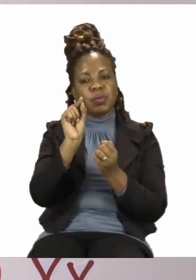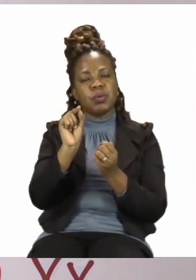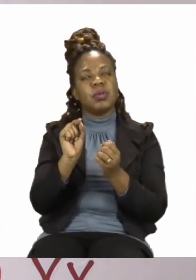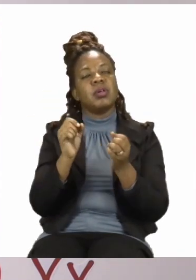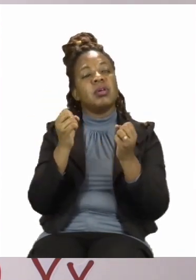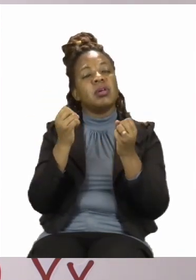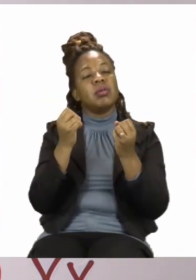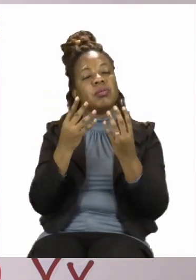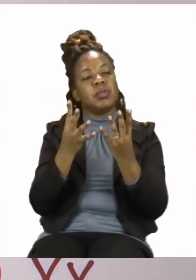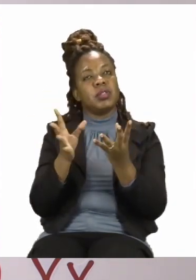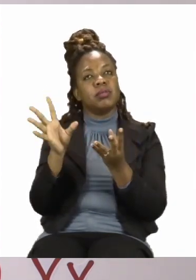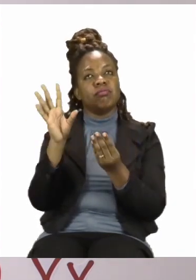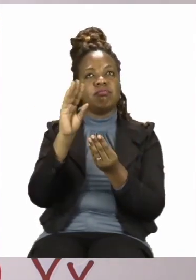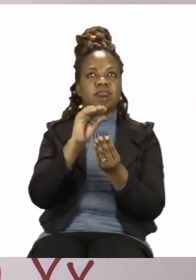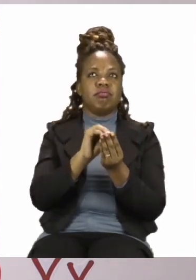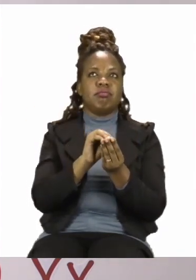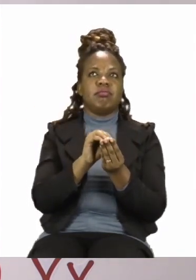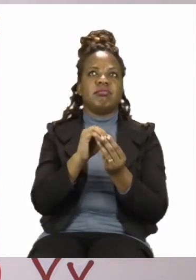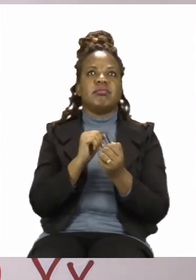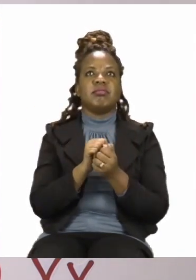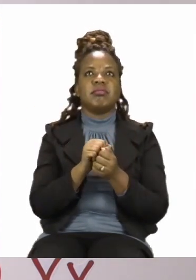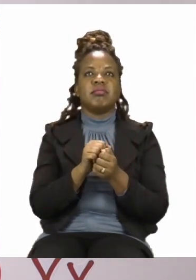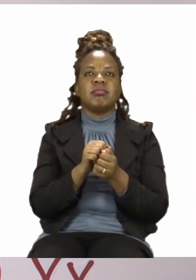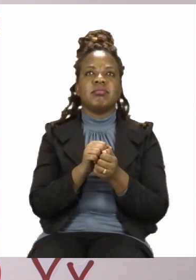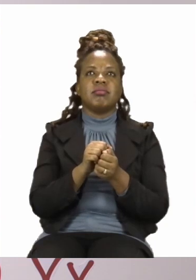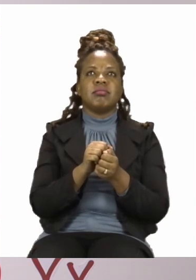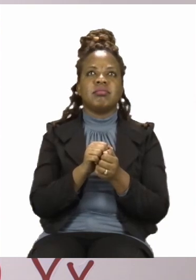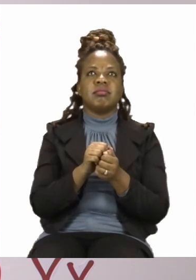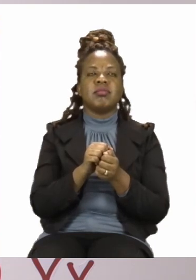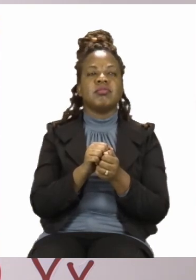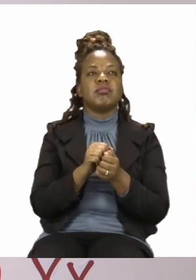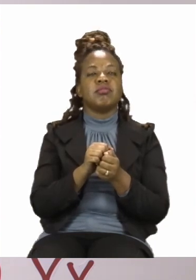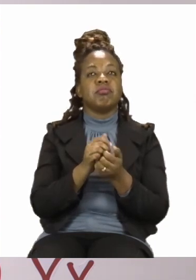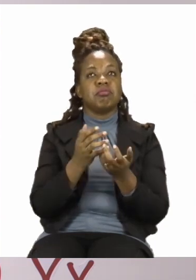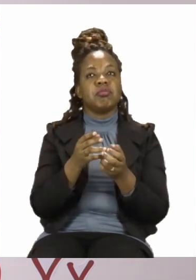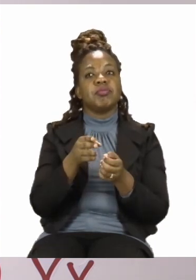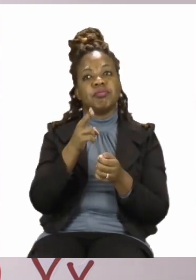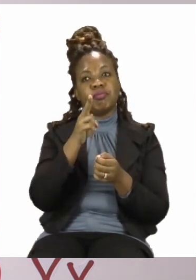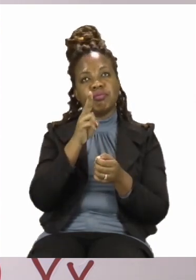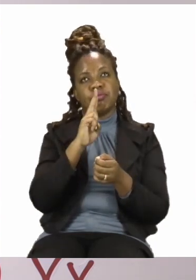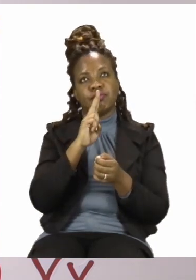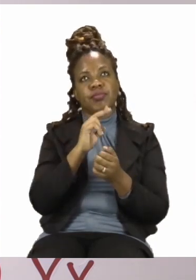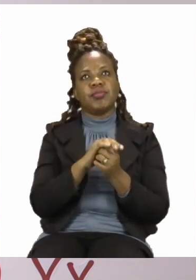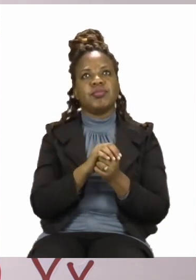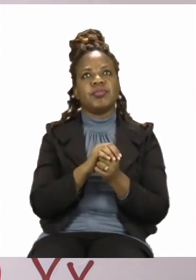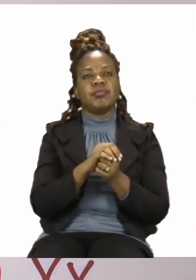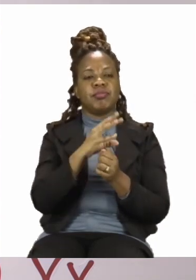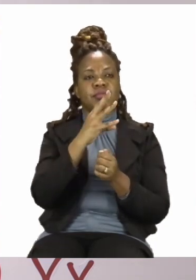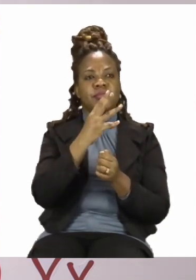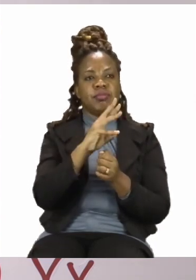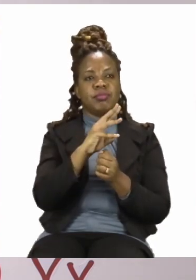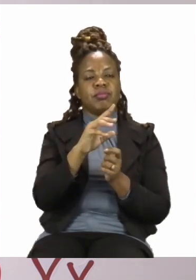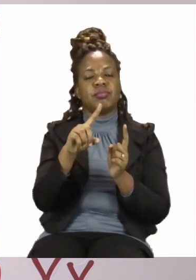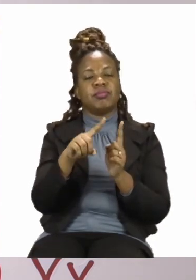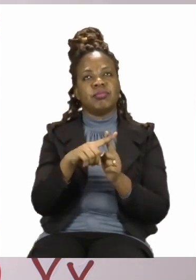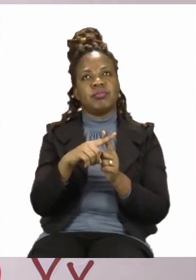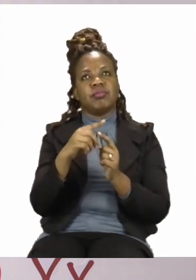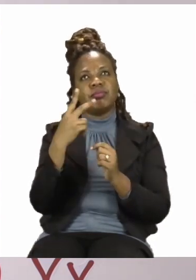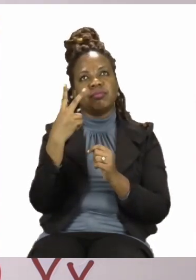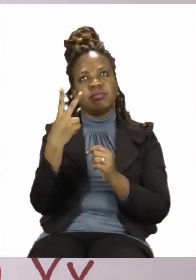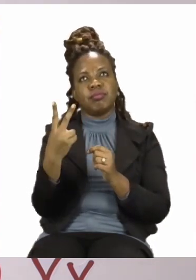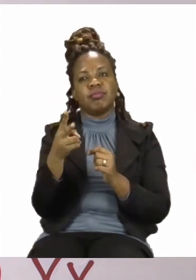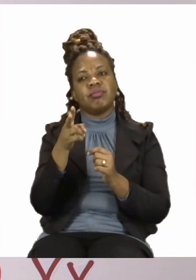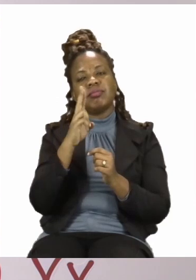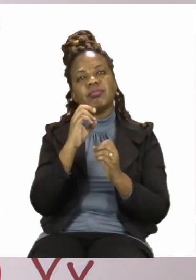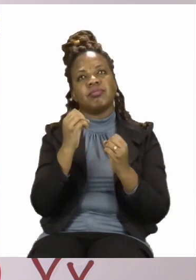are they all together, so that we can say 6 groups of 2 equals the answer we